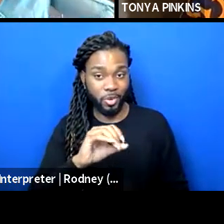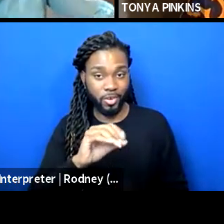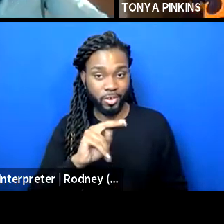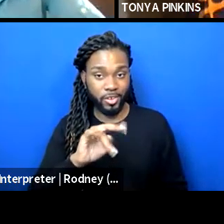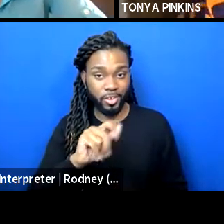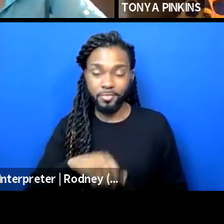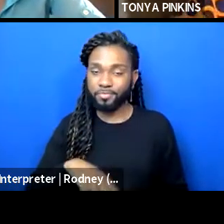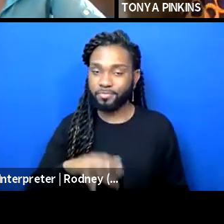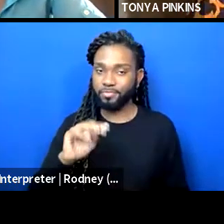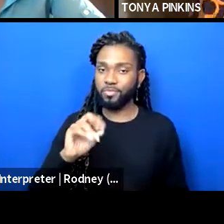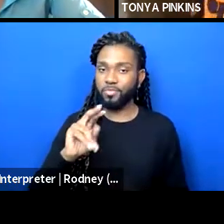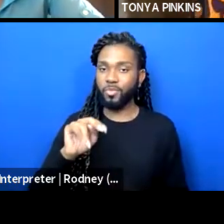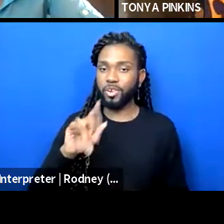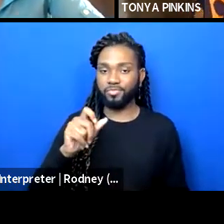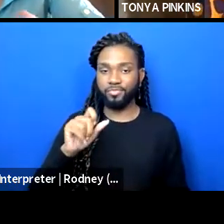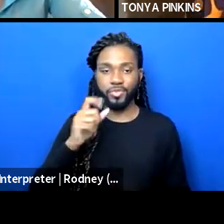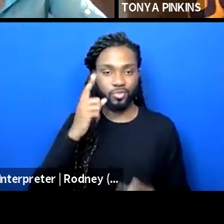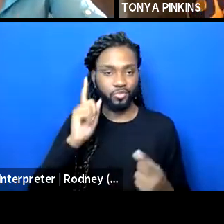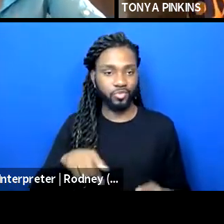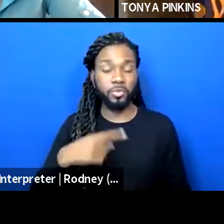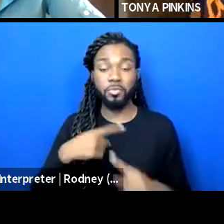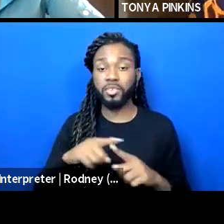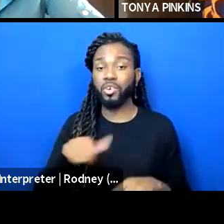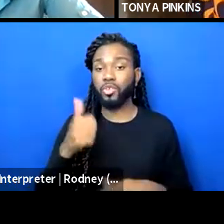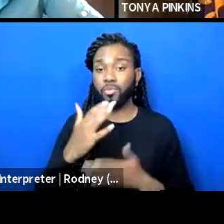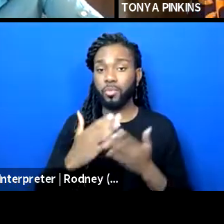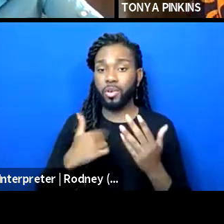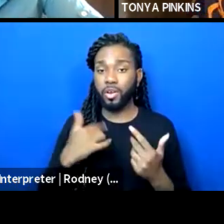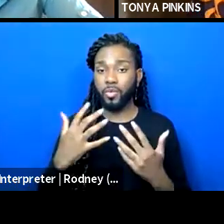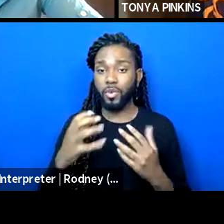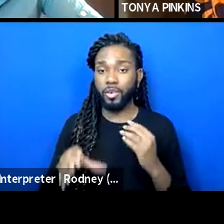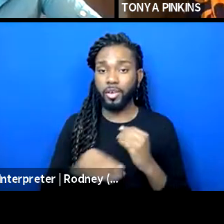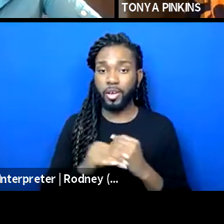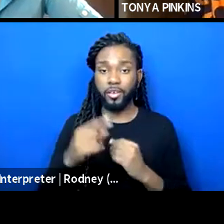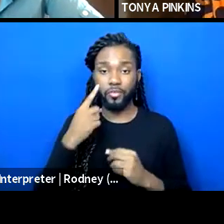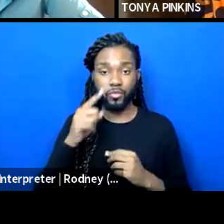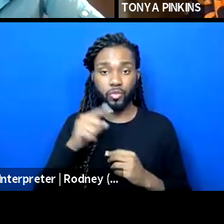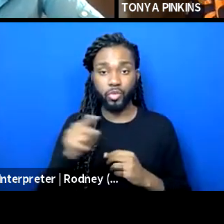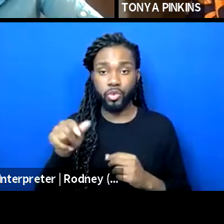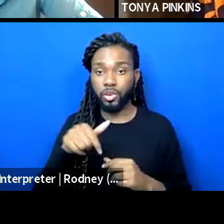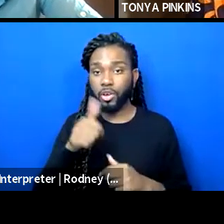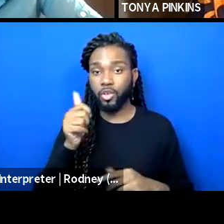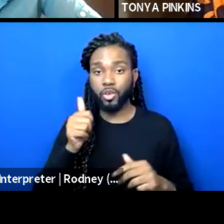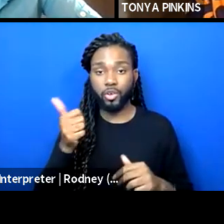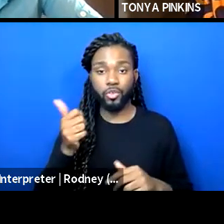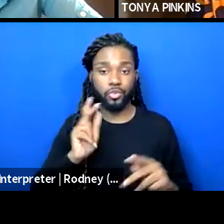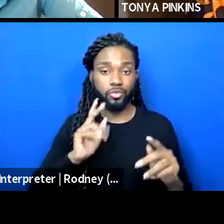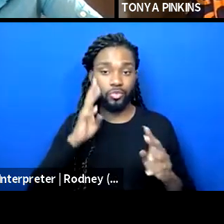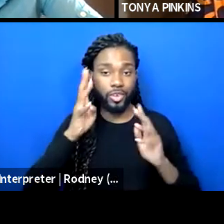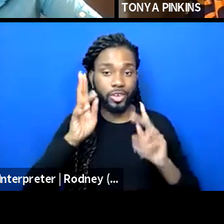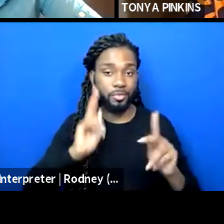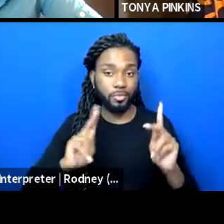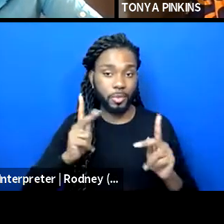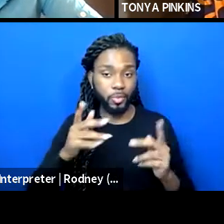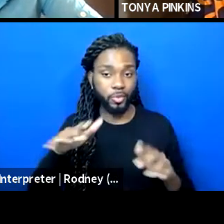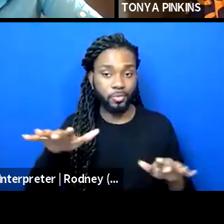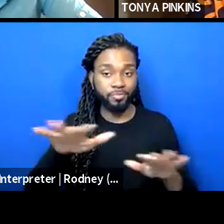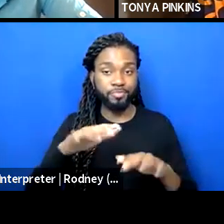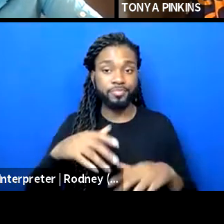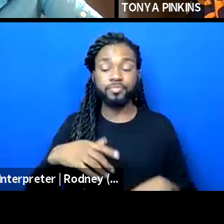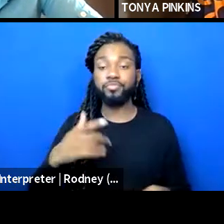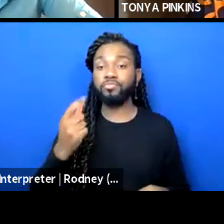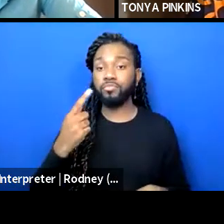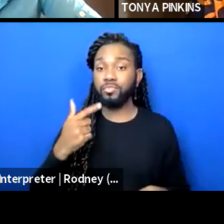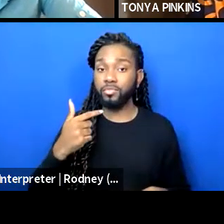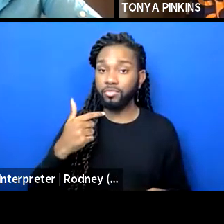And I think the other part that I would add too, for all those creatives out there, Nicole and I, we're also actors